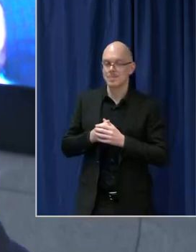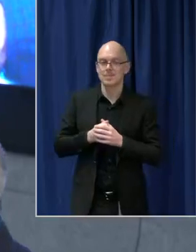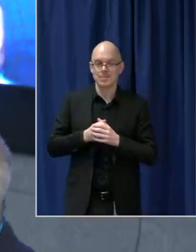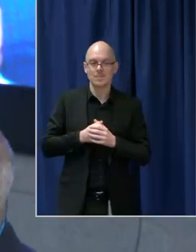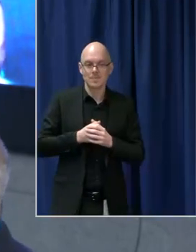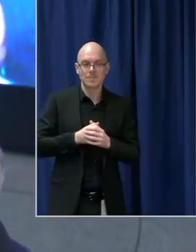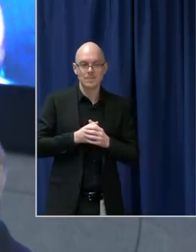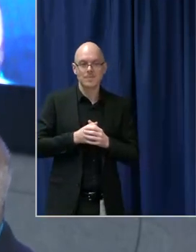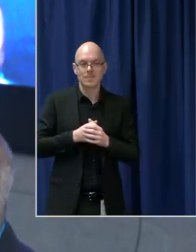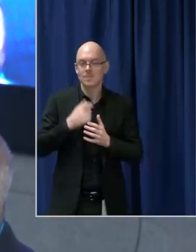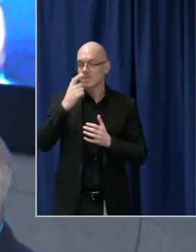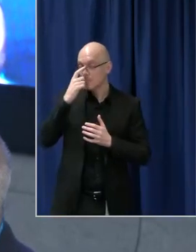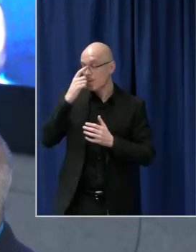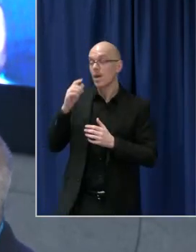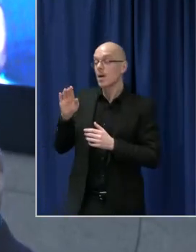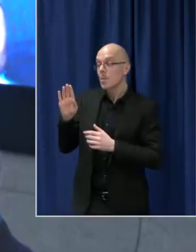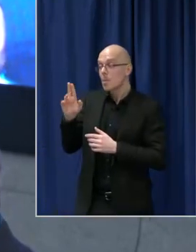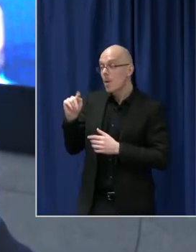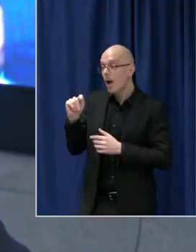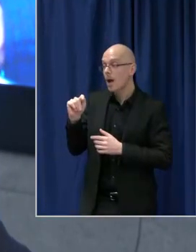But